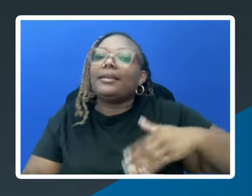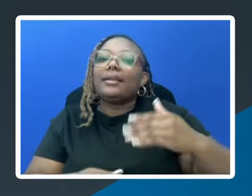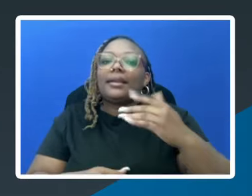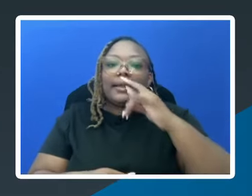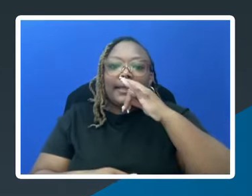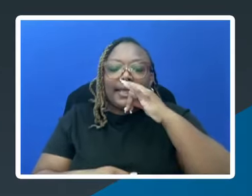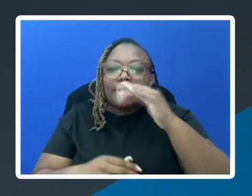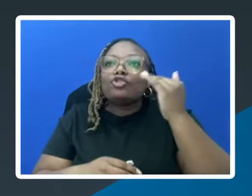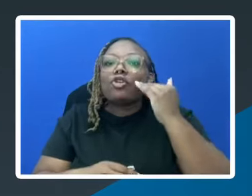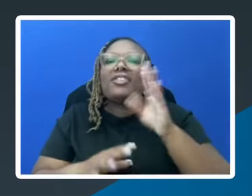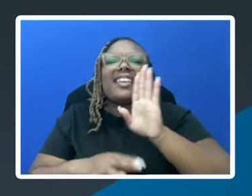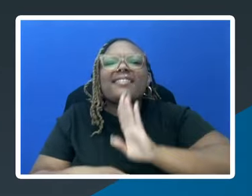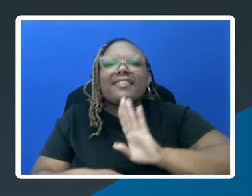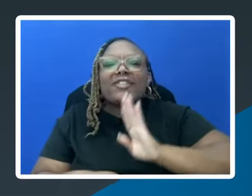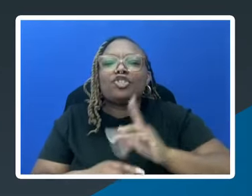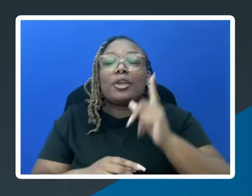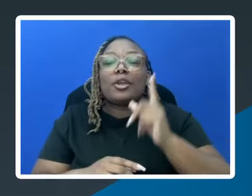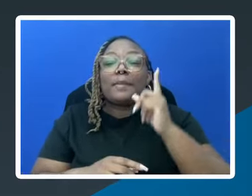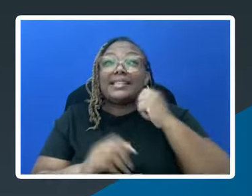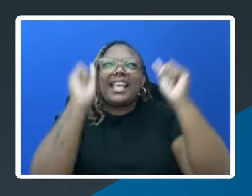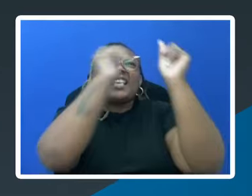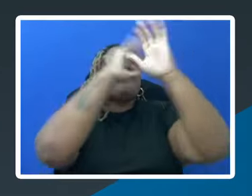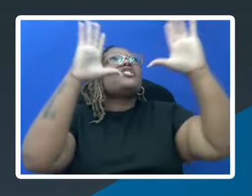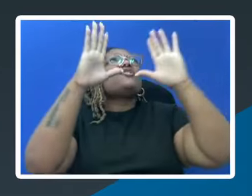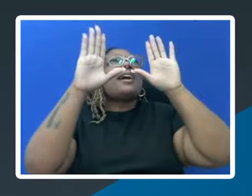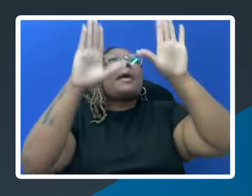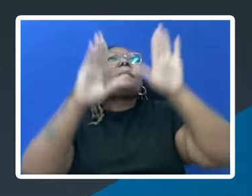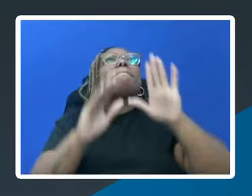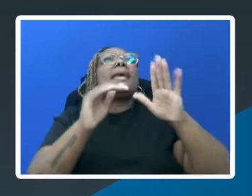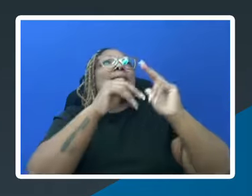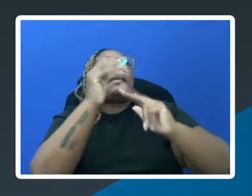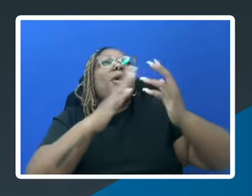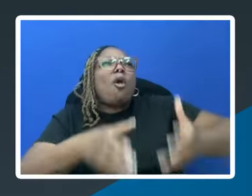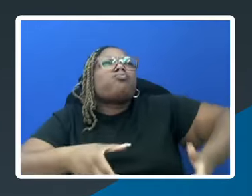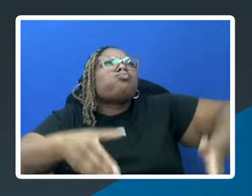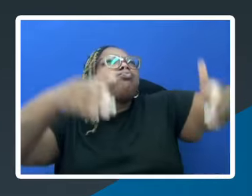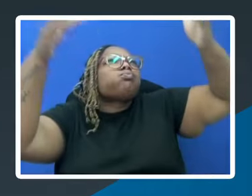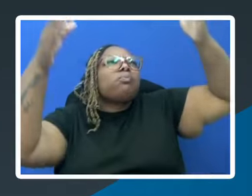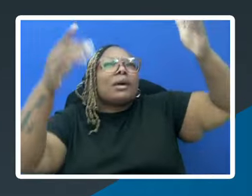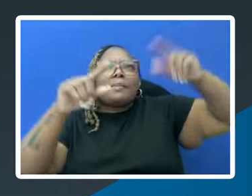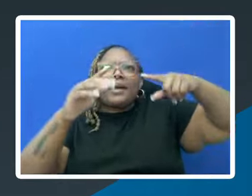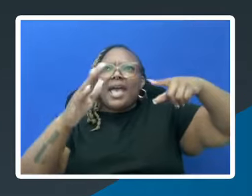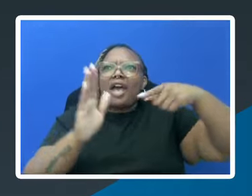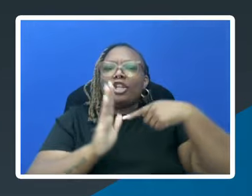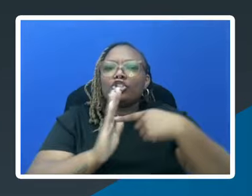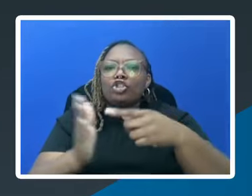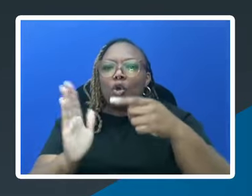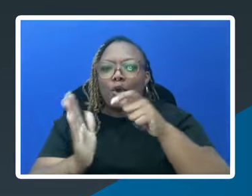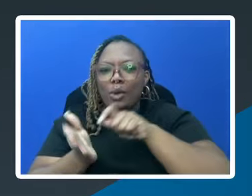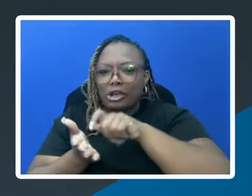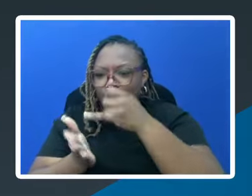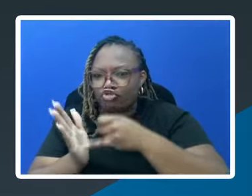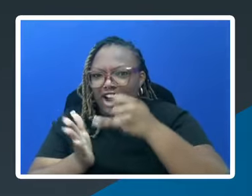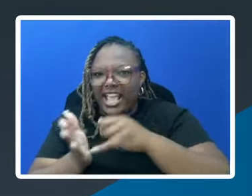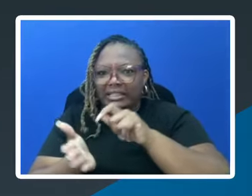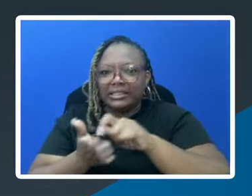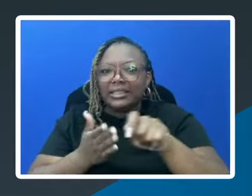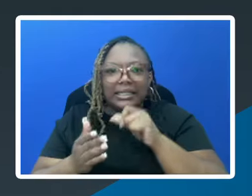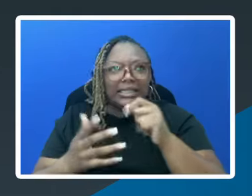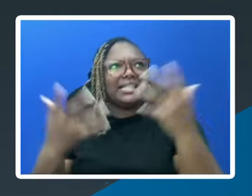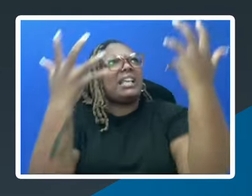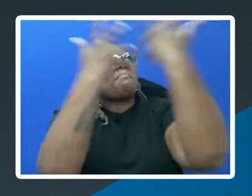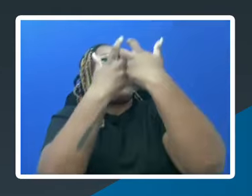they can visualize this amazing thing. And the only way they have to show it to you is with crayons on a piece of paper. And it just doesn't do it justice. And so